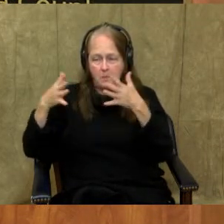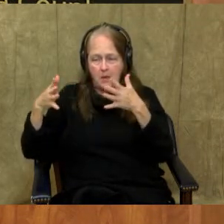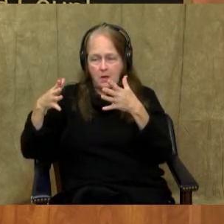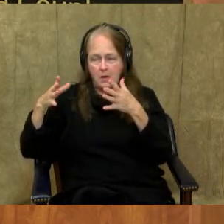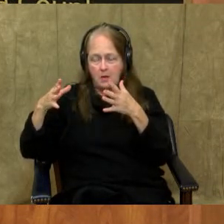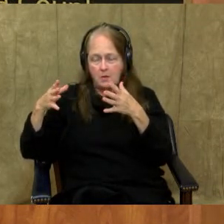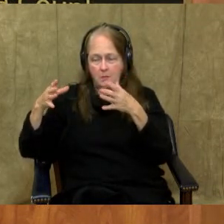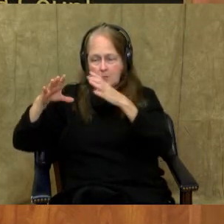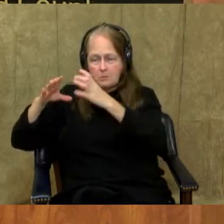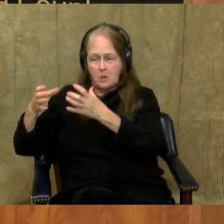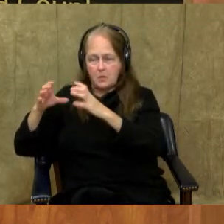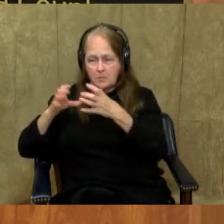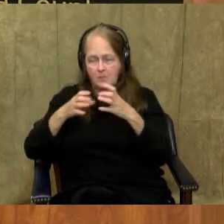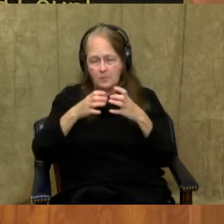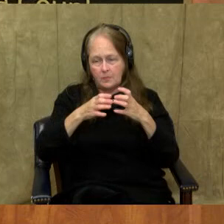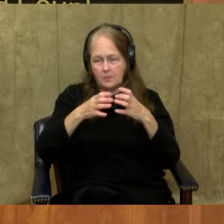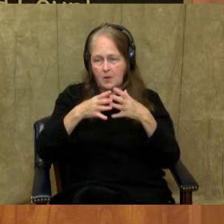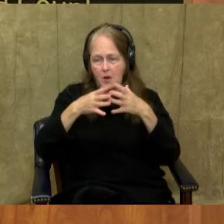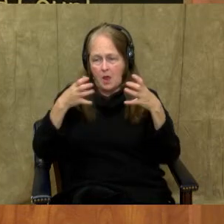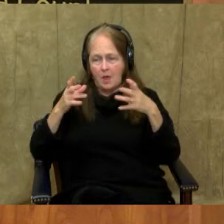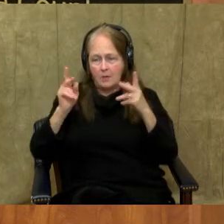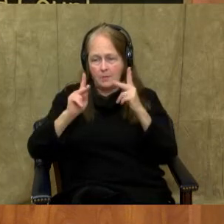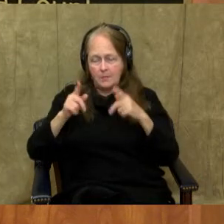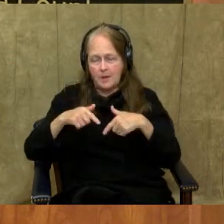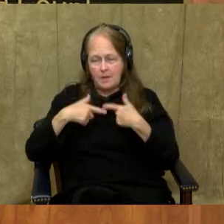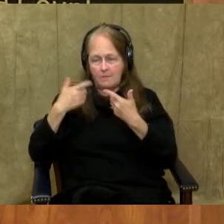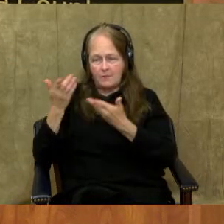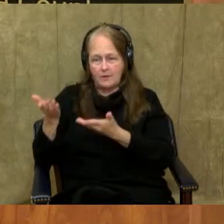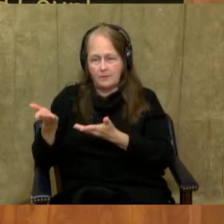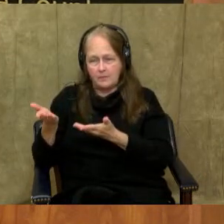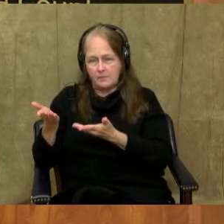how deep within the earth the earthquake actually was.